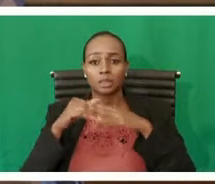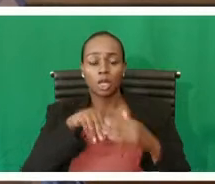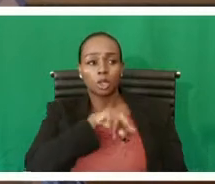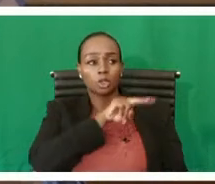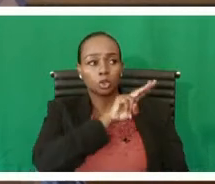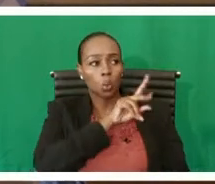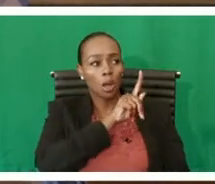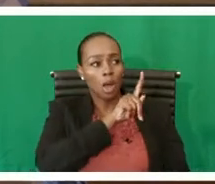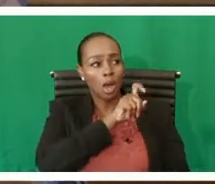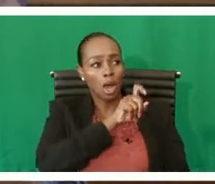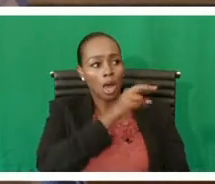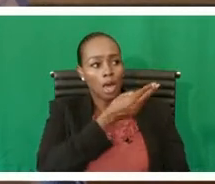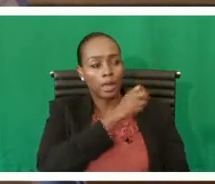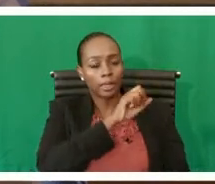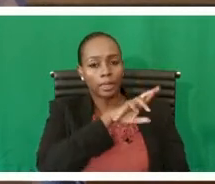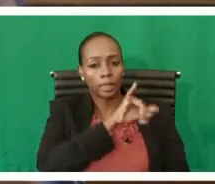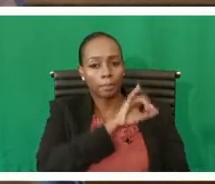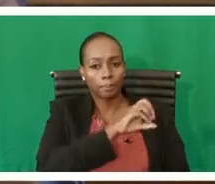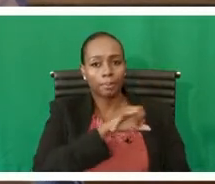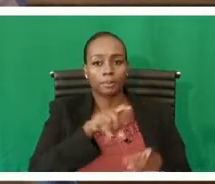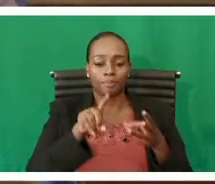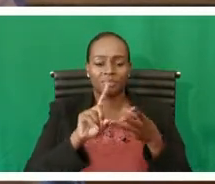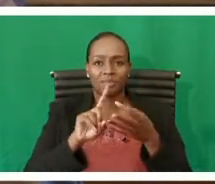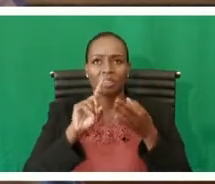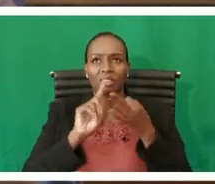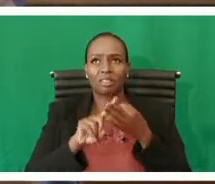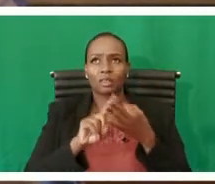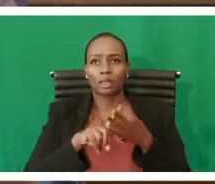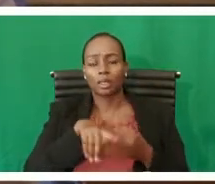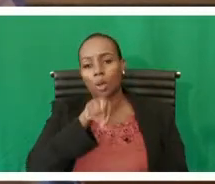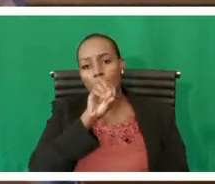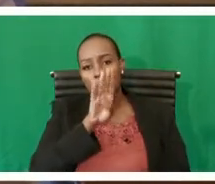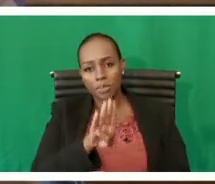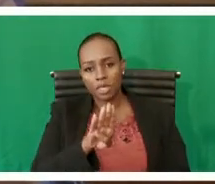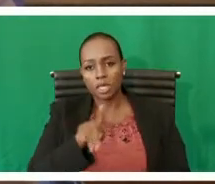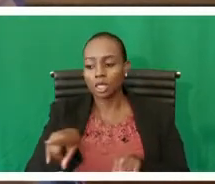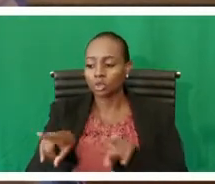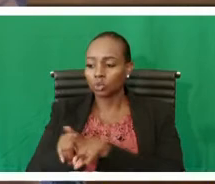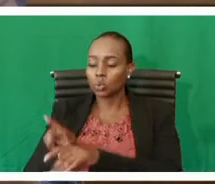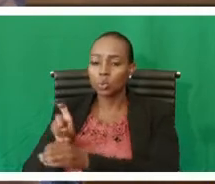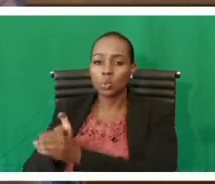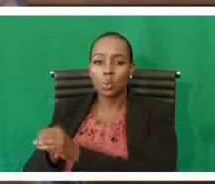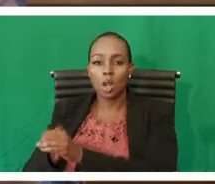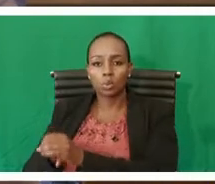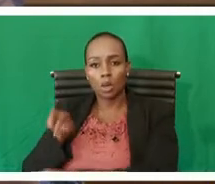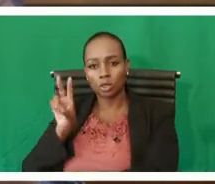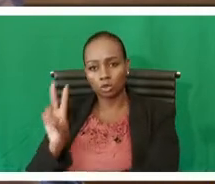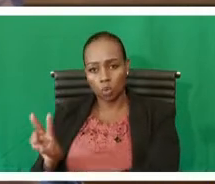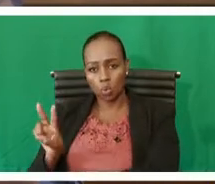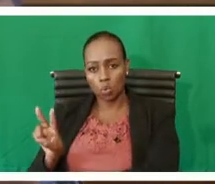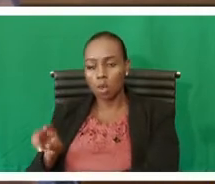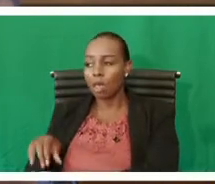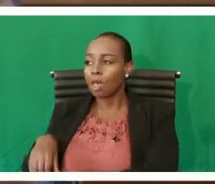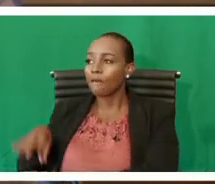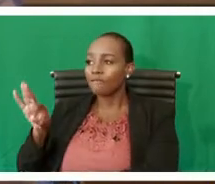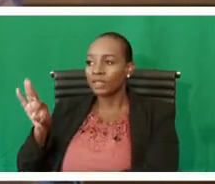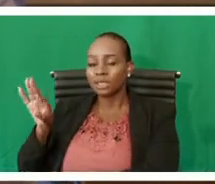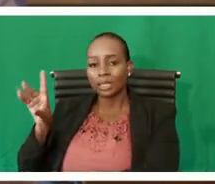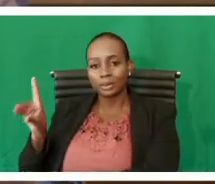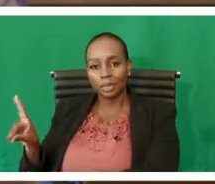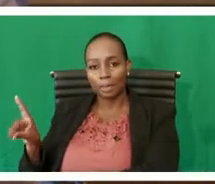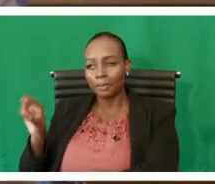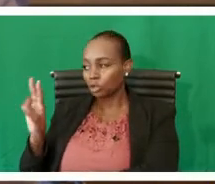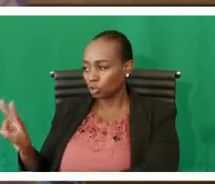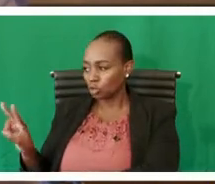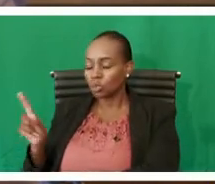Mangaung, two in Lejoliputswa, three in Thabo Mofutsanyane, and other two in Fezile Dabi. The following schools